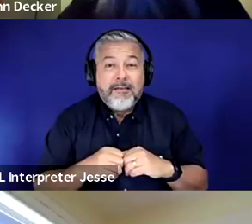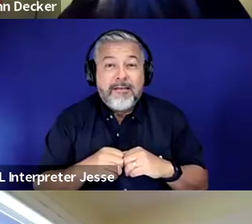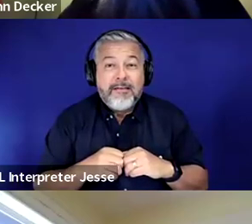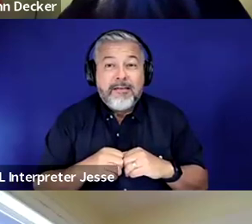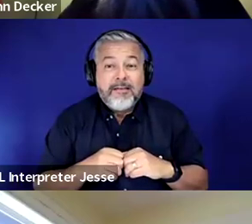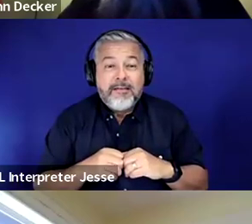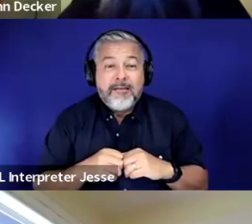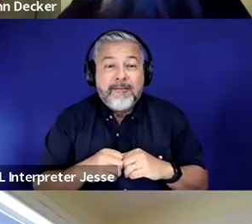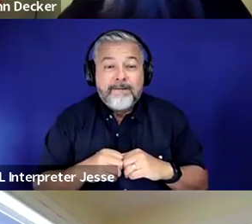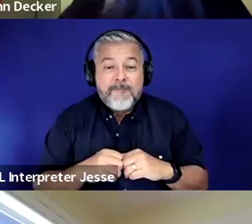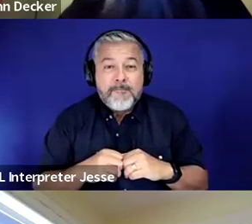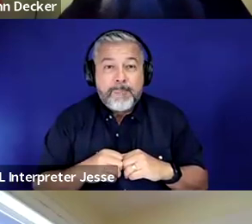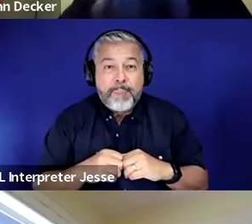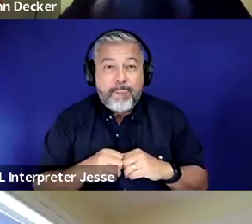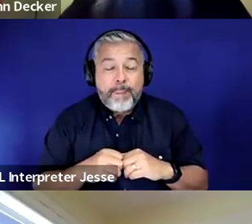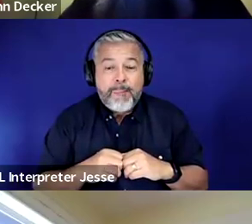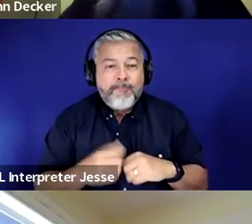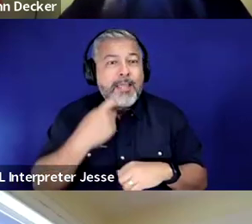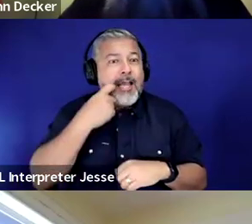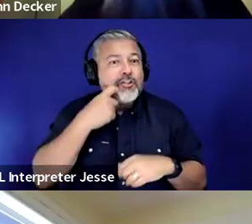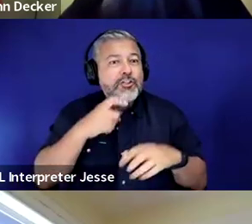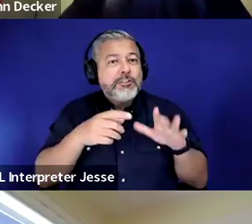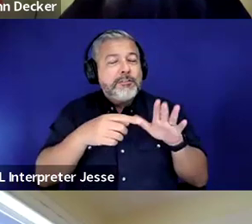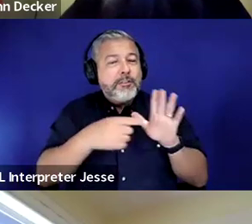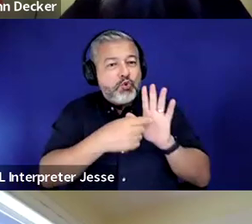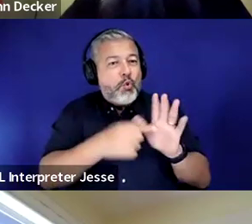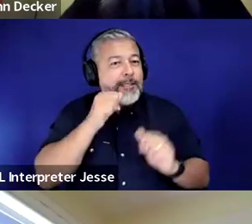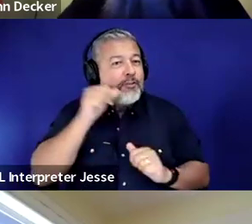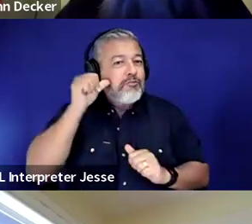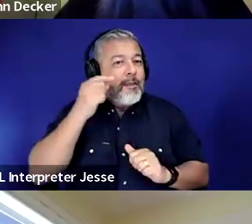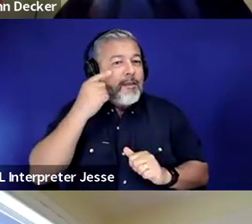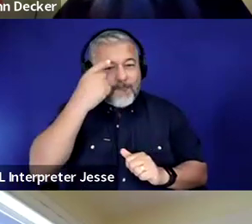Sorry. My goodness, I just played this yesterday for our board meeting and it worked just fine.